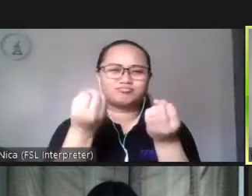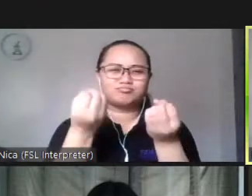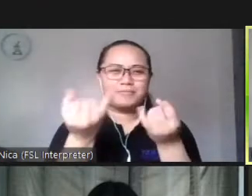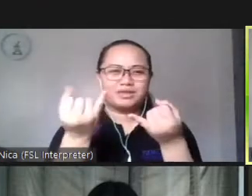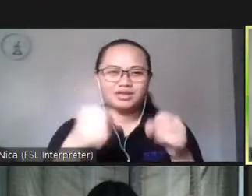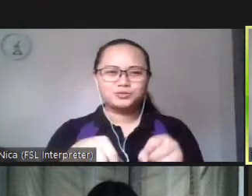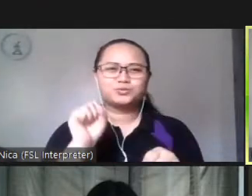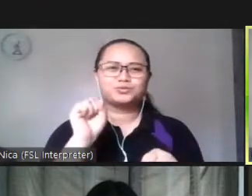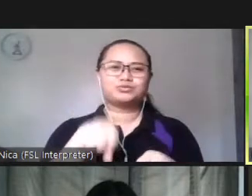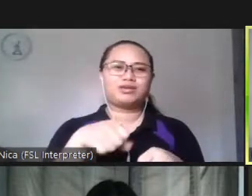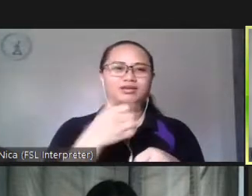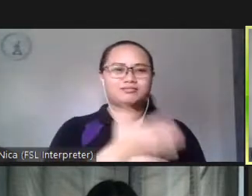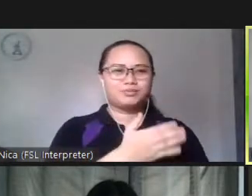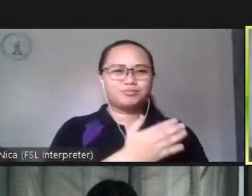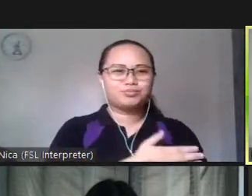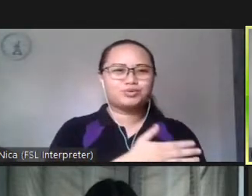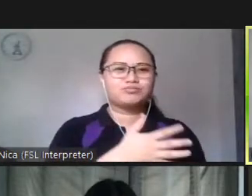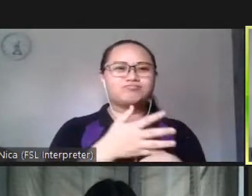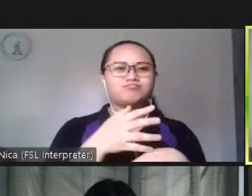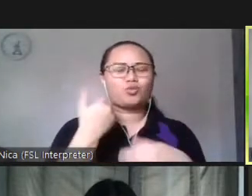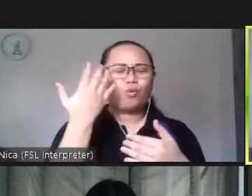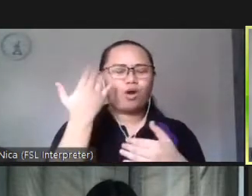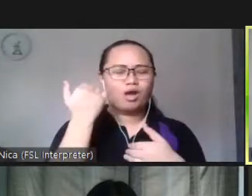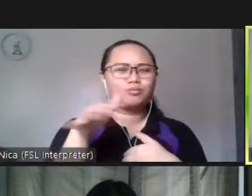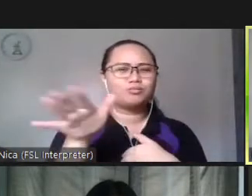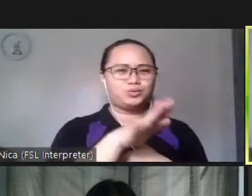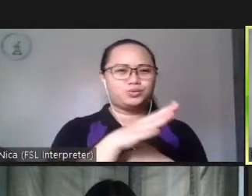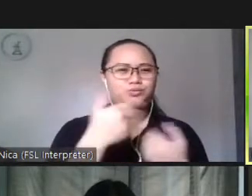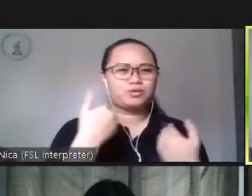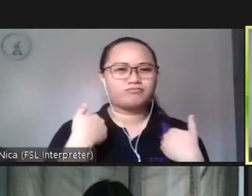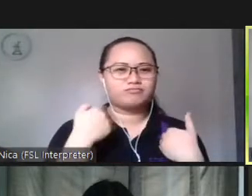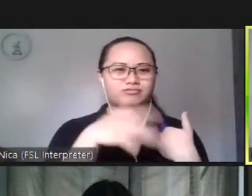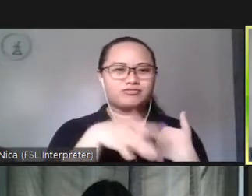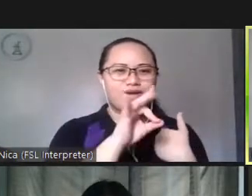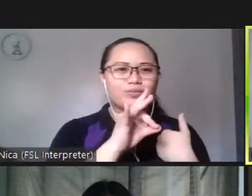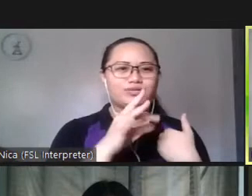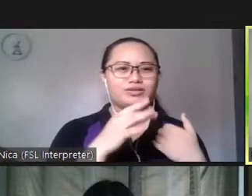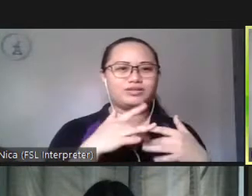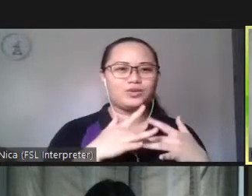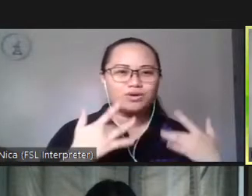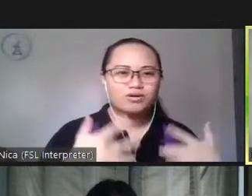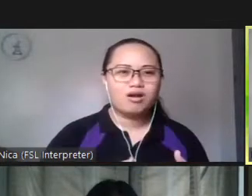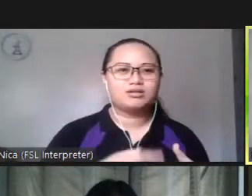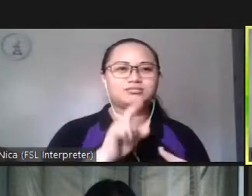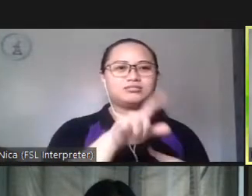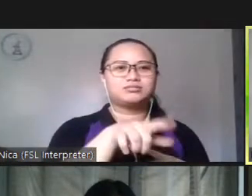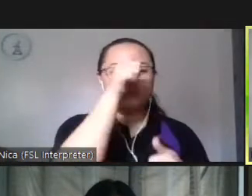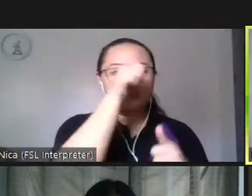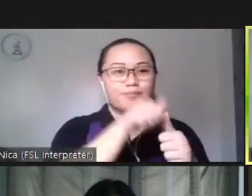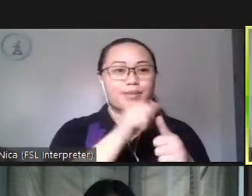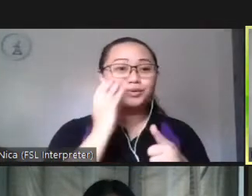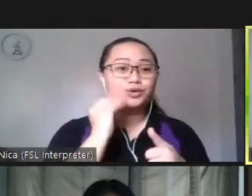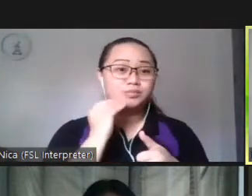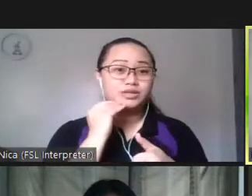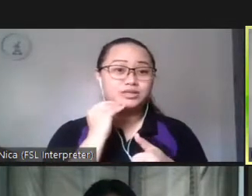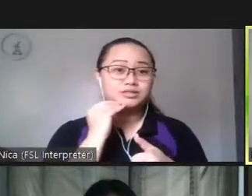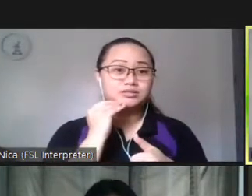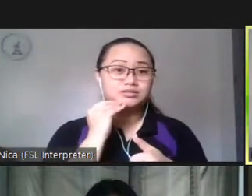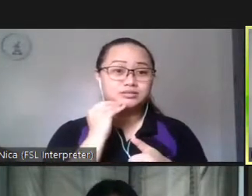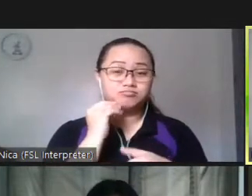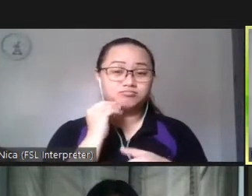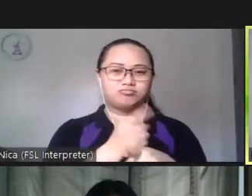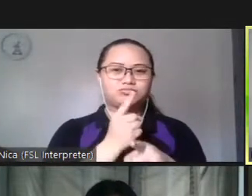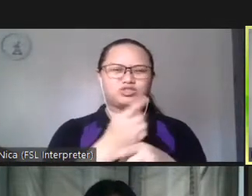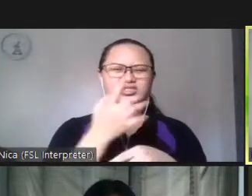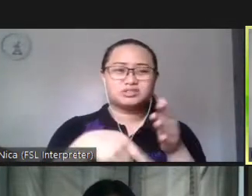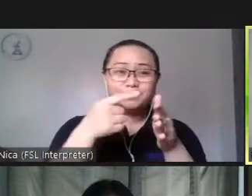that in your heart and remember this experience. And minsan kahit hindi mo alam ang gagawin, if your heart